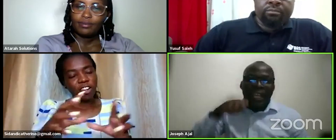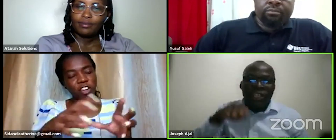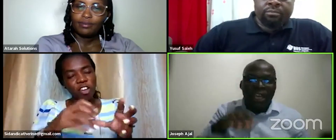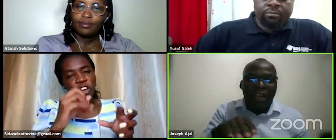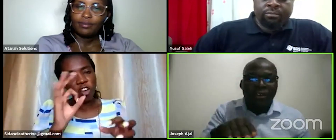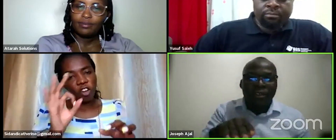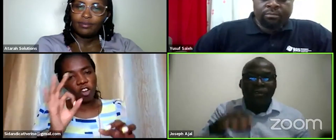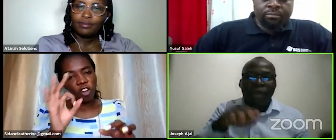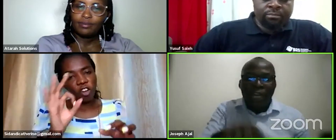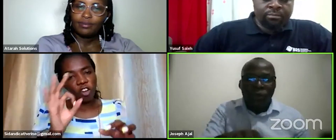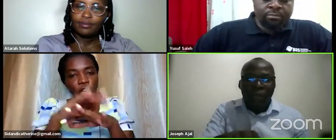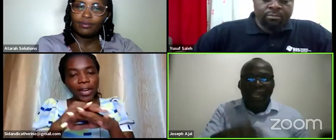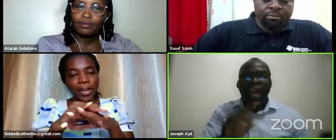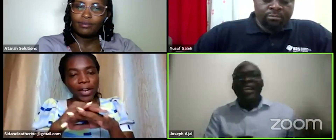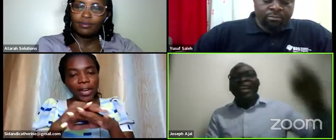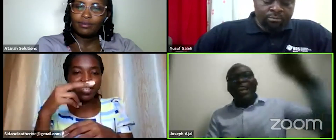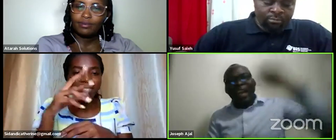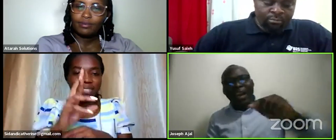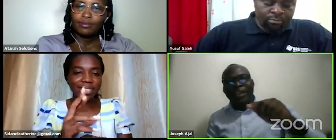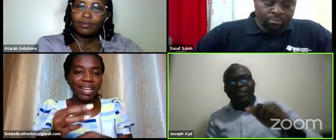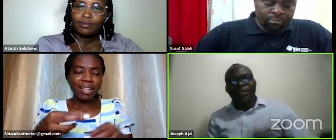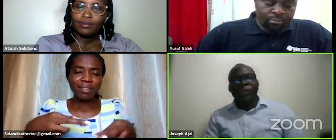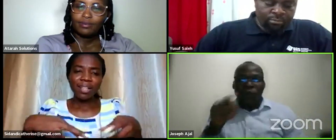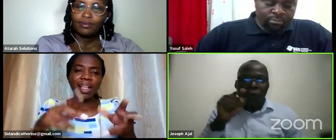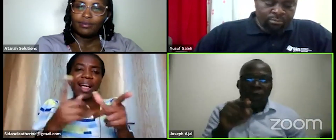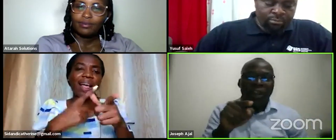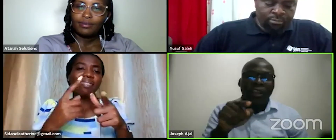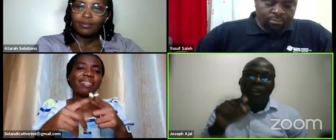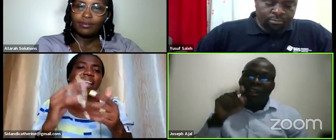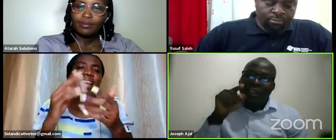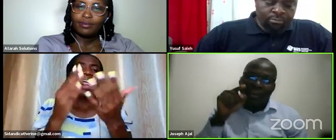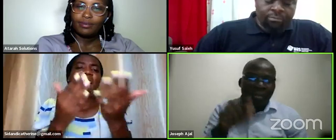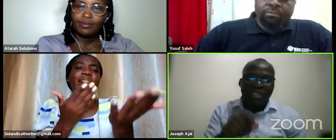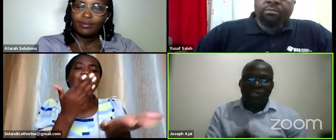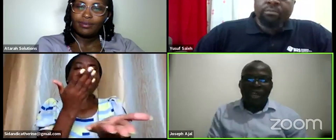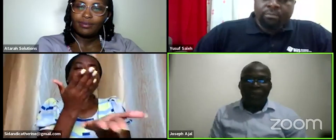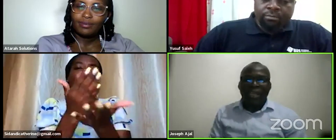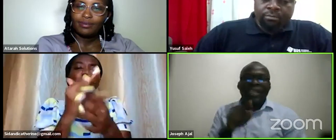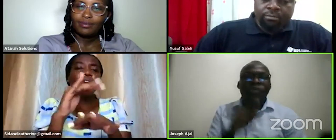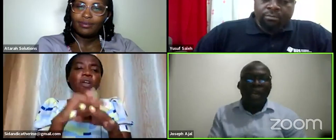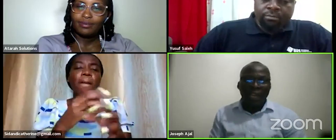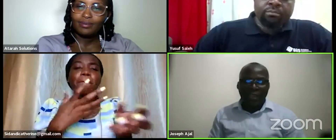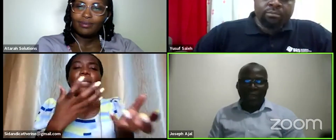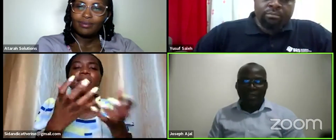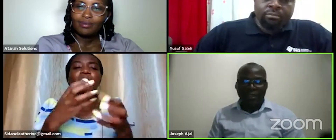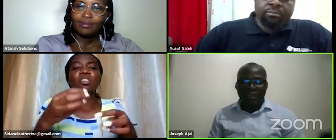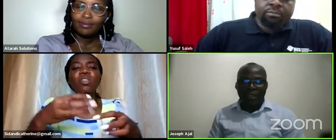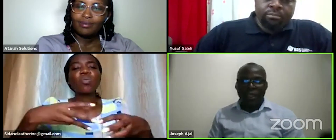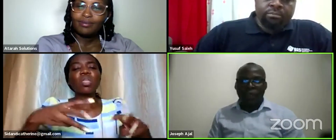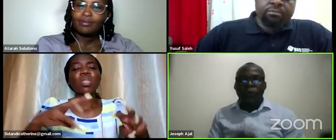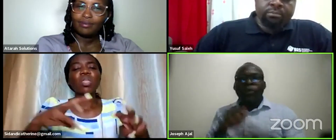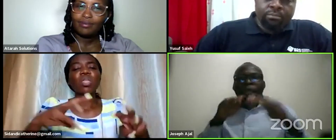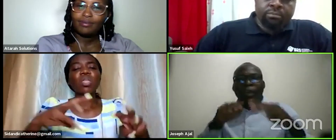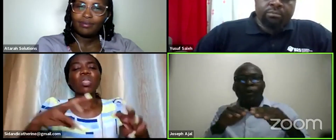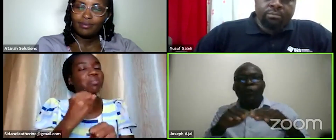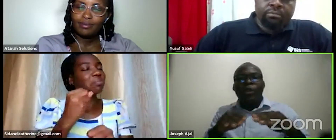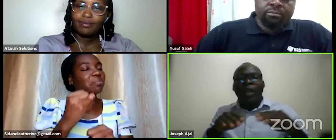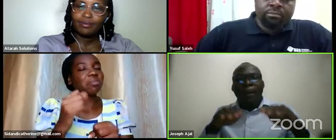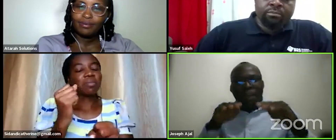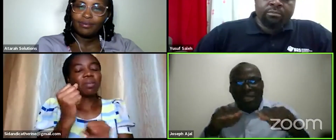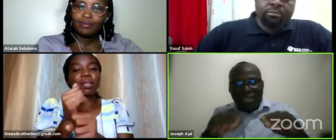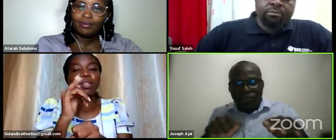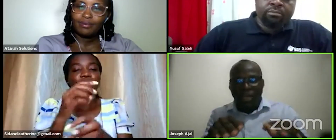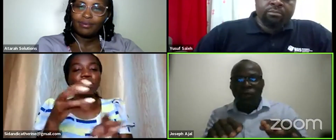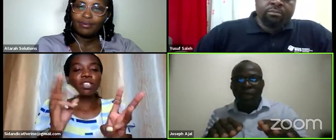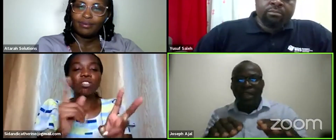the HR runway and land on the business runway. It doesn't work like that. You've got to take off on